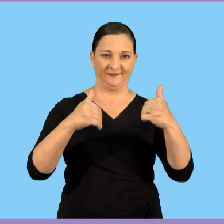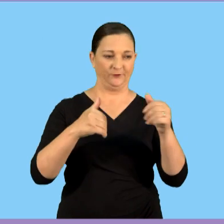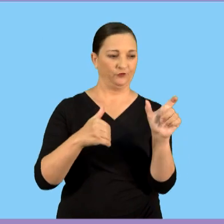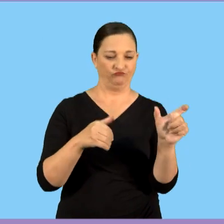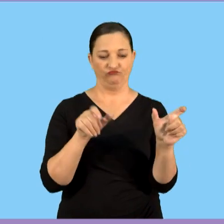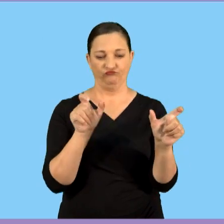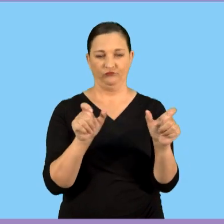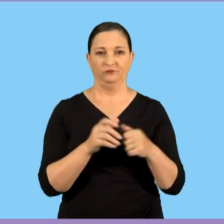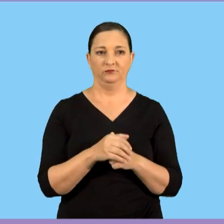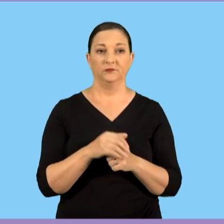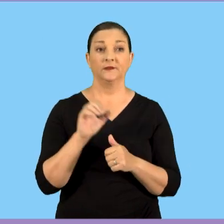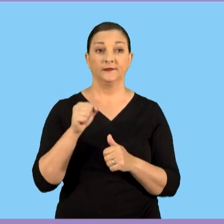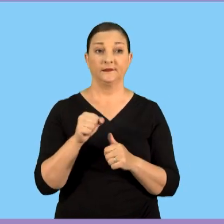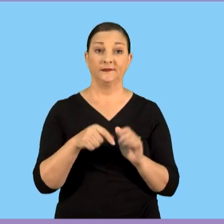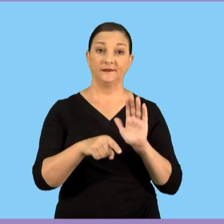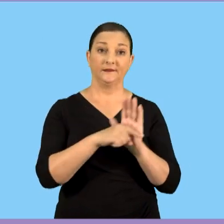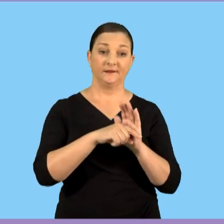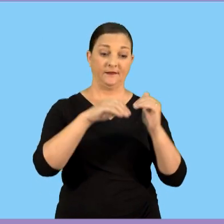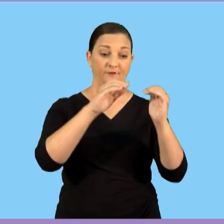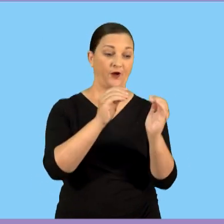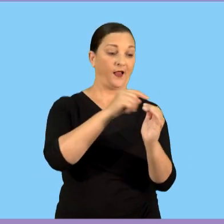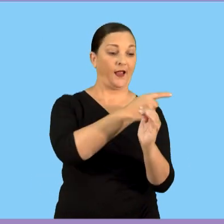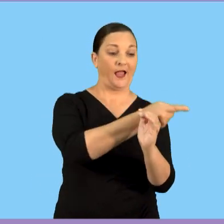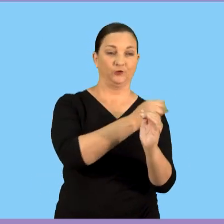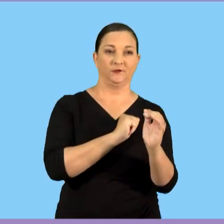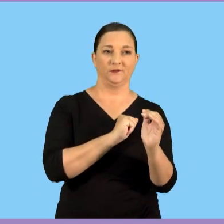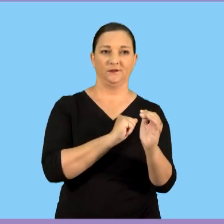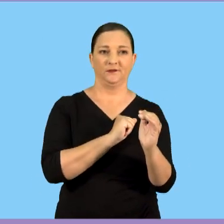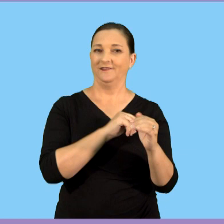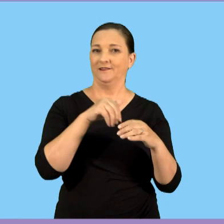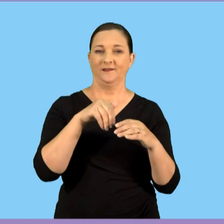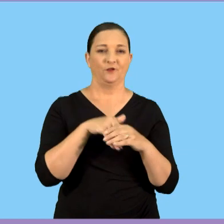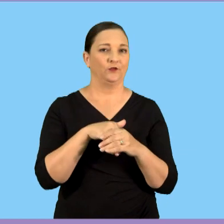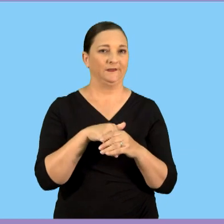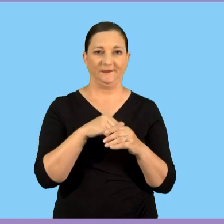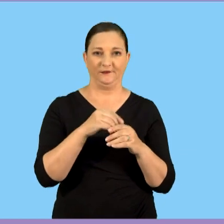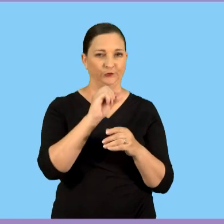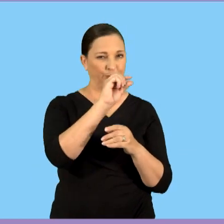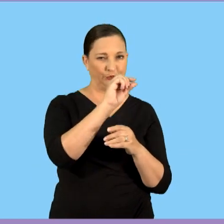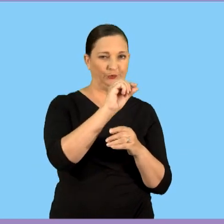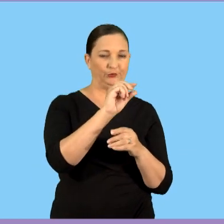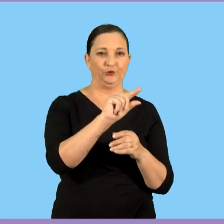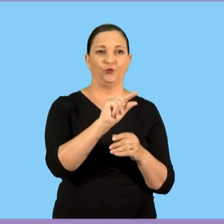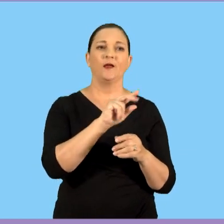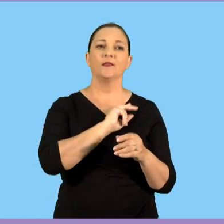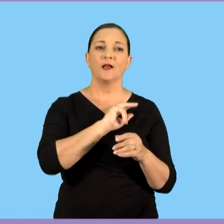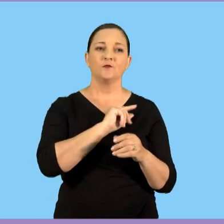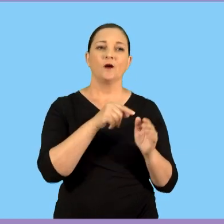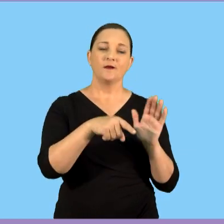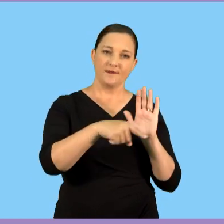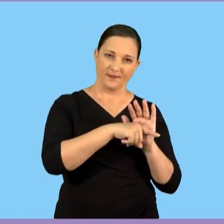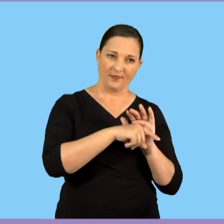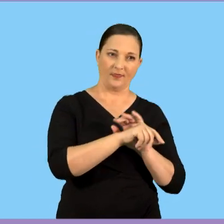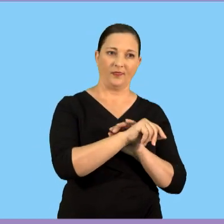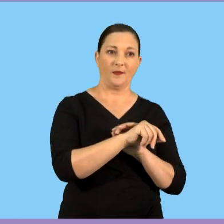2 separately. So the negative is outside of the bracket. The negative is not being squared. So the negative remains as it